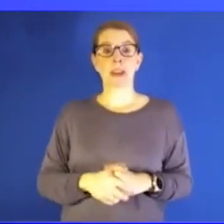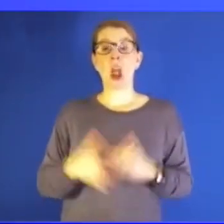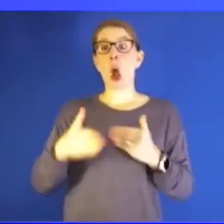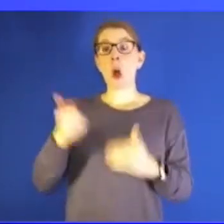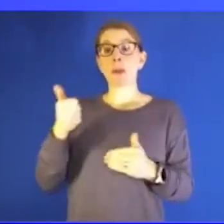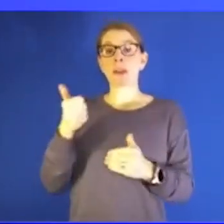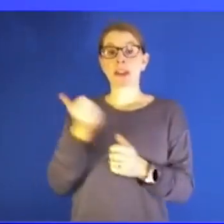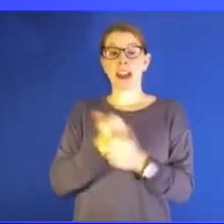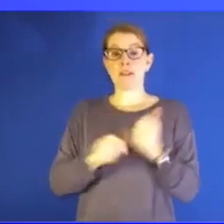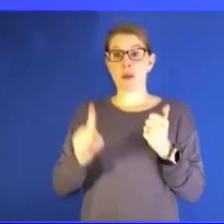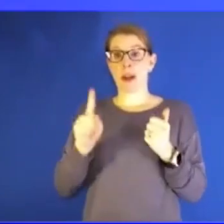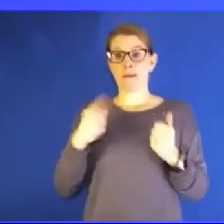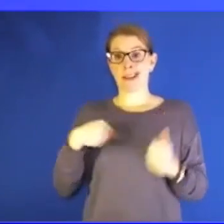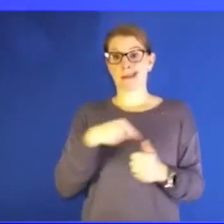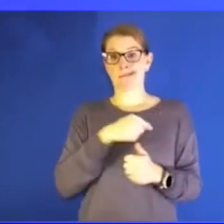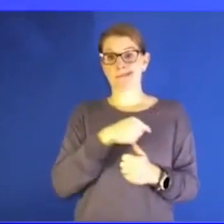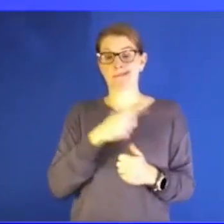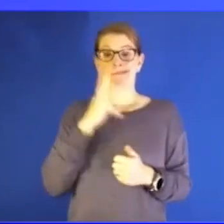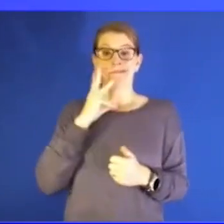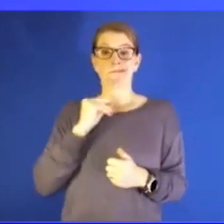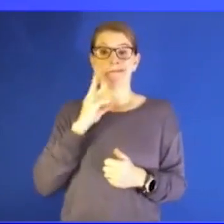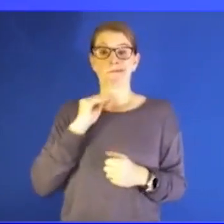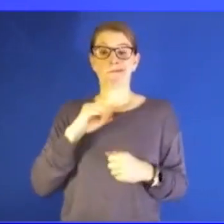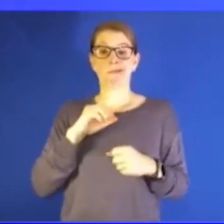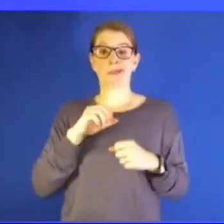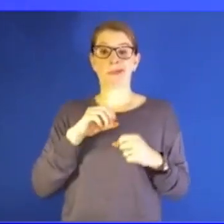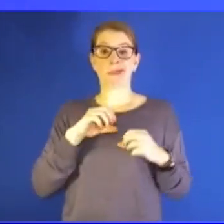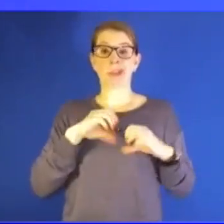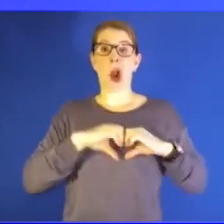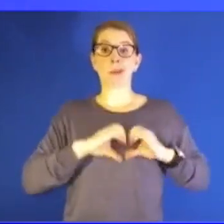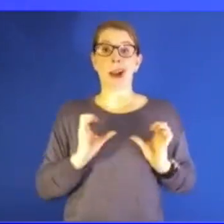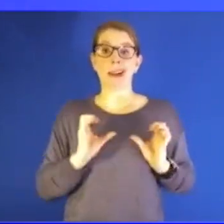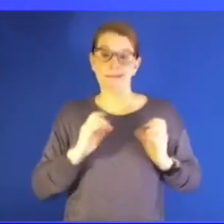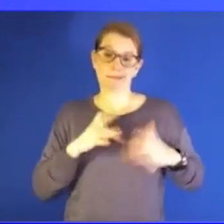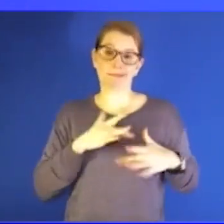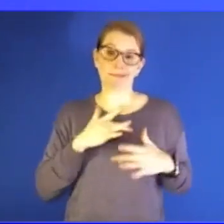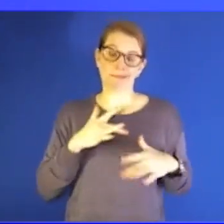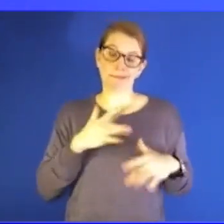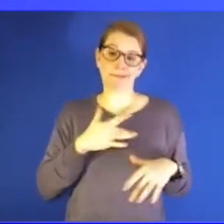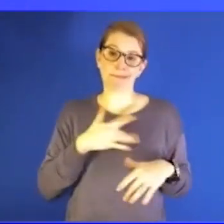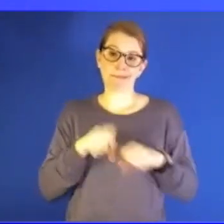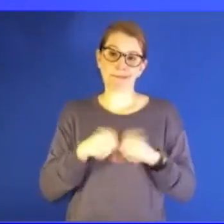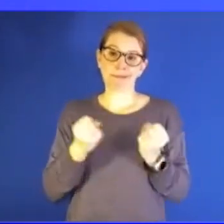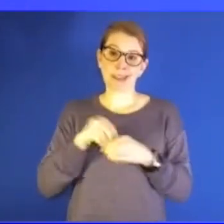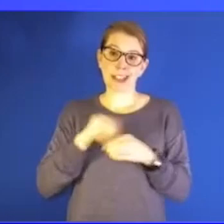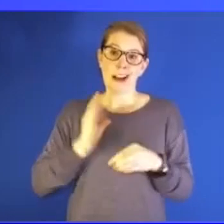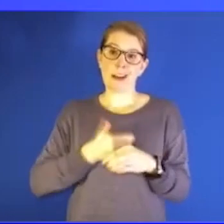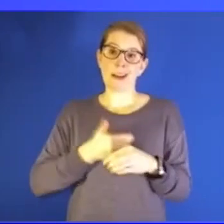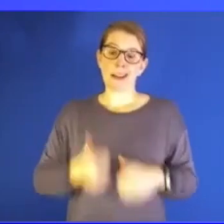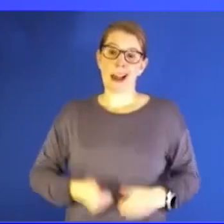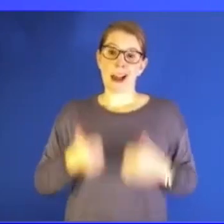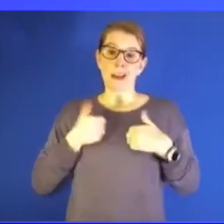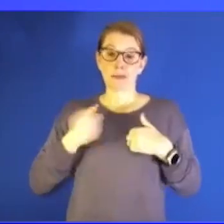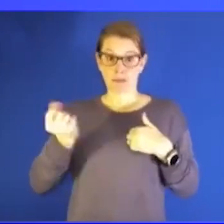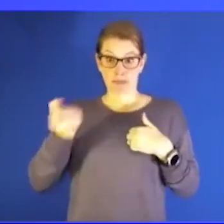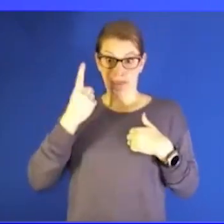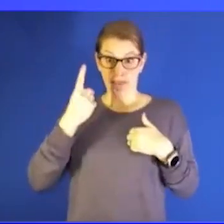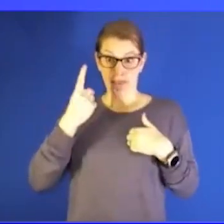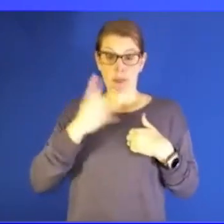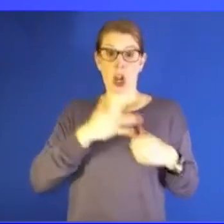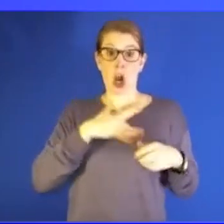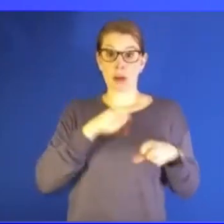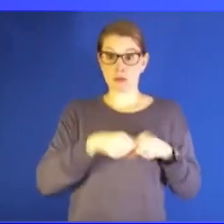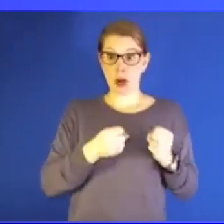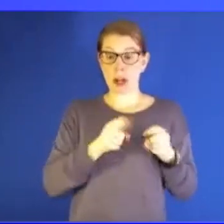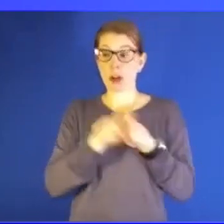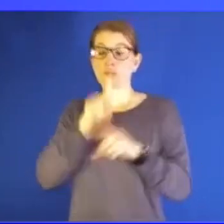has experienced some type of heartbreak in our lives. But did you know that there's a clinical difference between heartbreak and a true broken heart? So